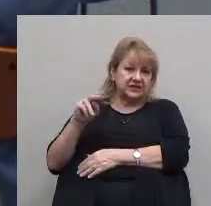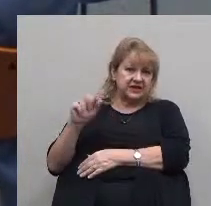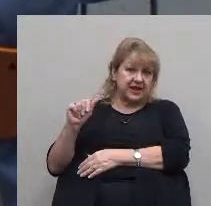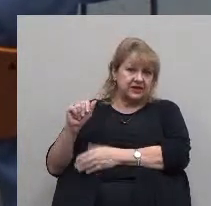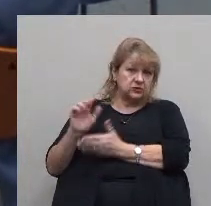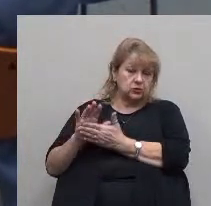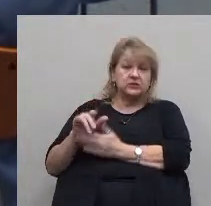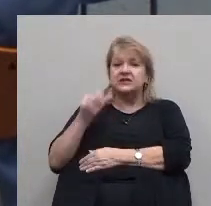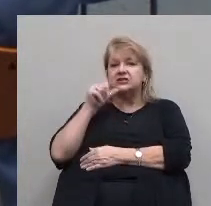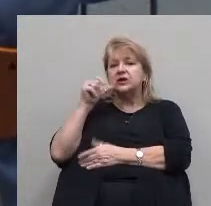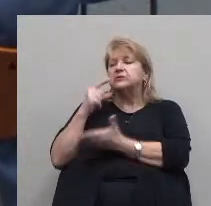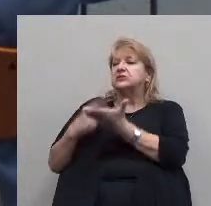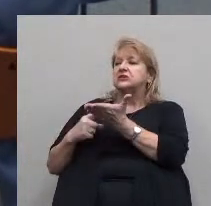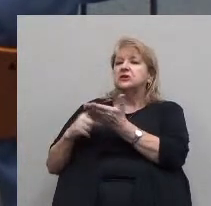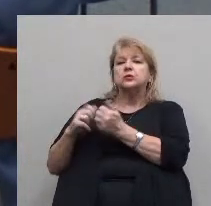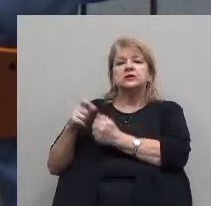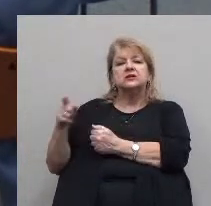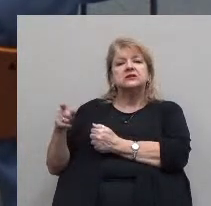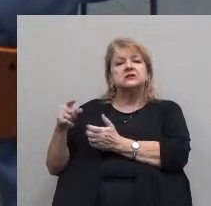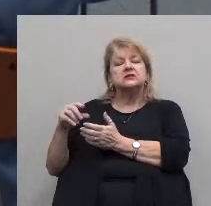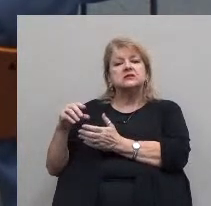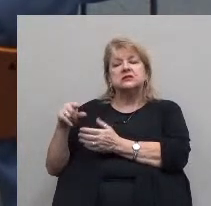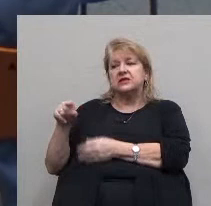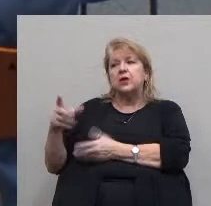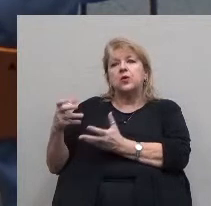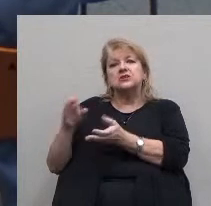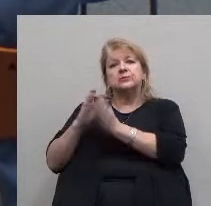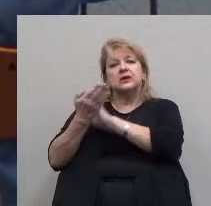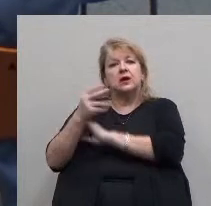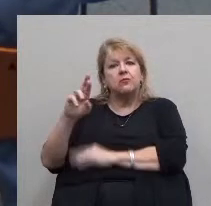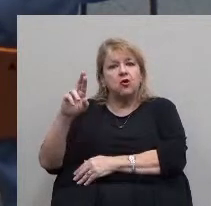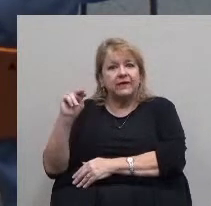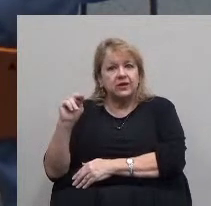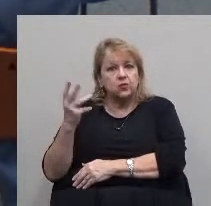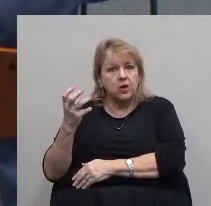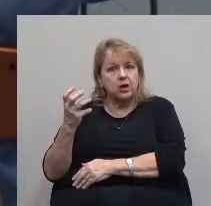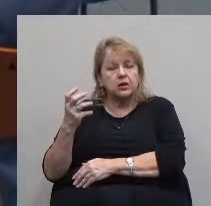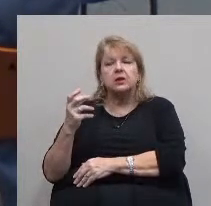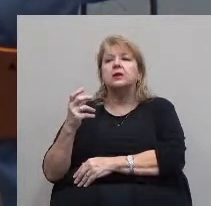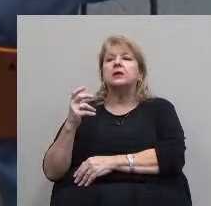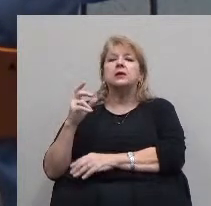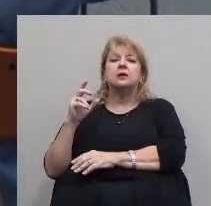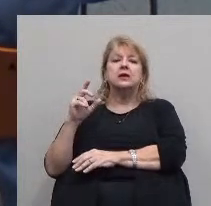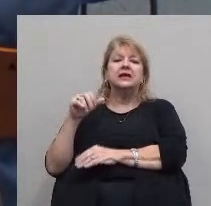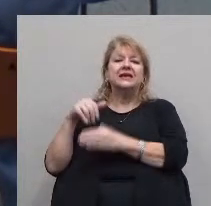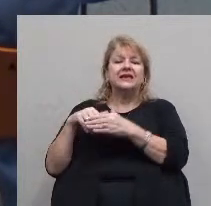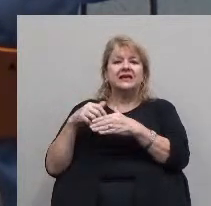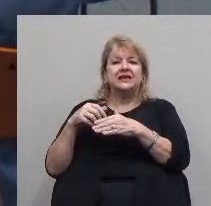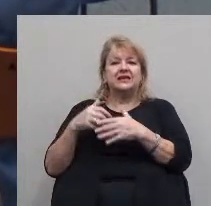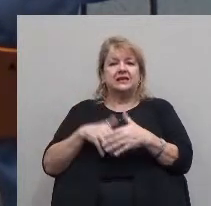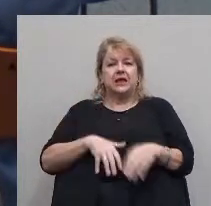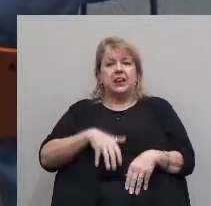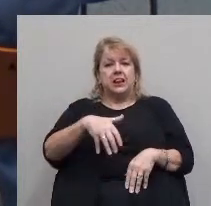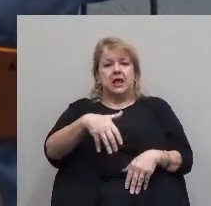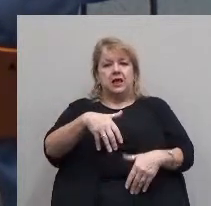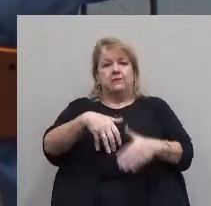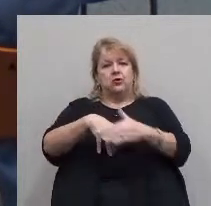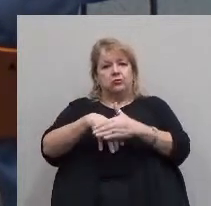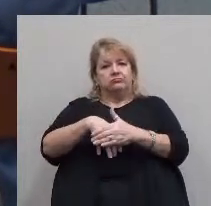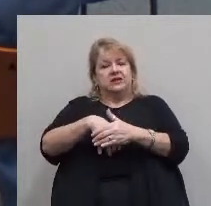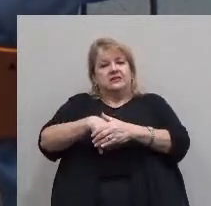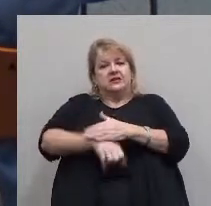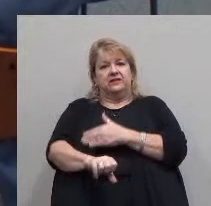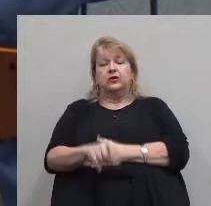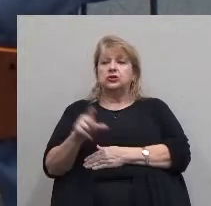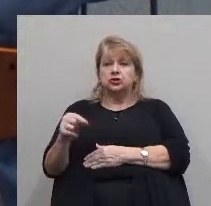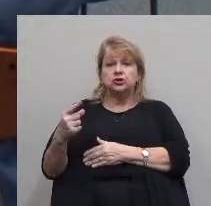student I was talking to yesterday that wants to be an RN in labor and delivery, and was able to talk through. She